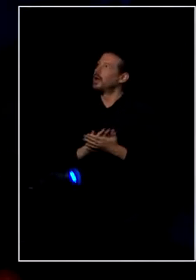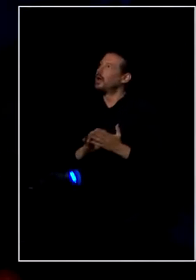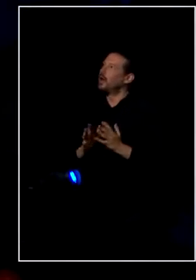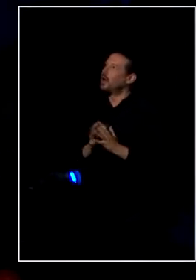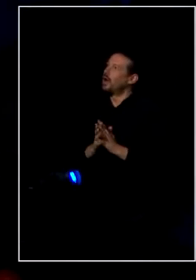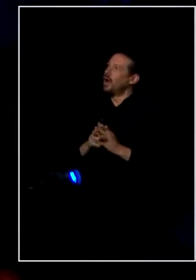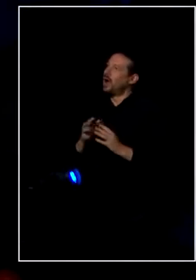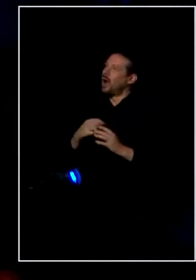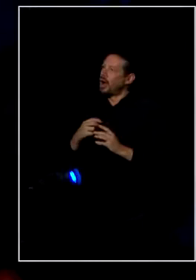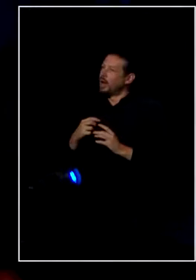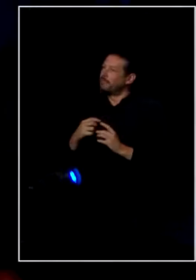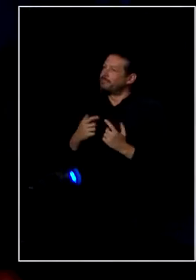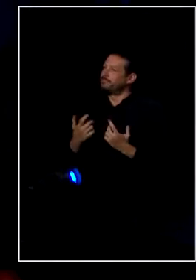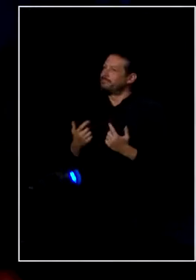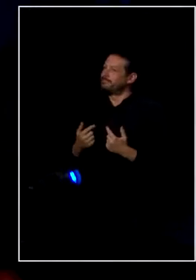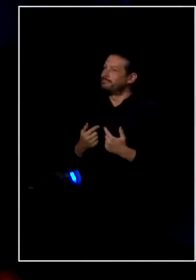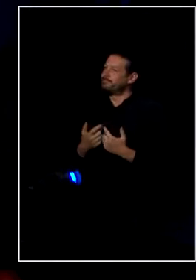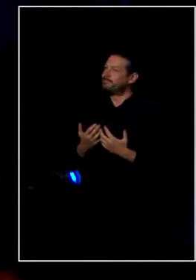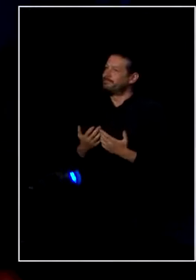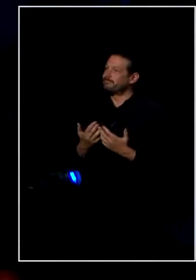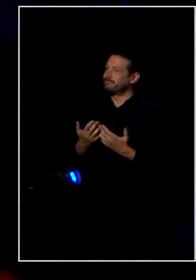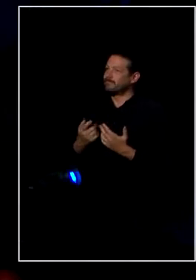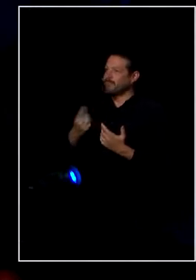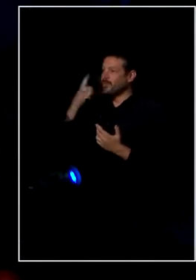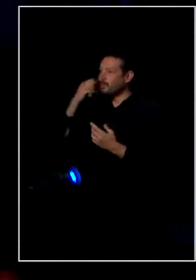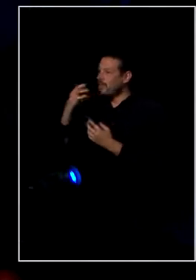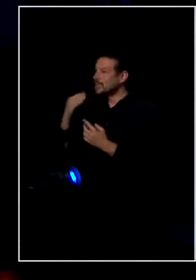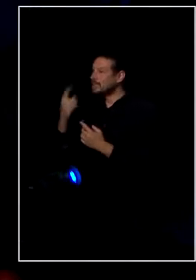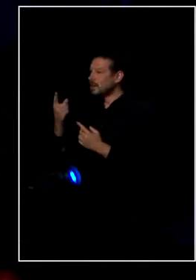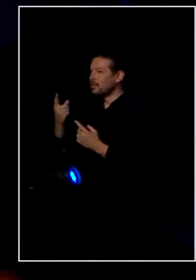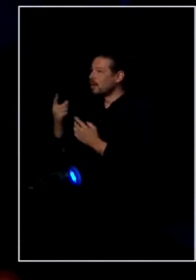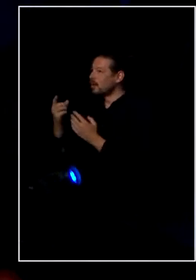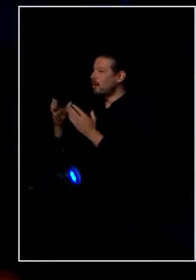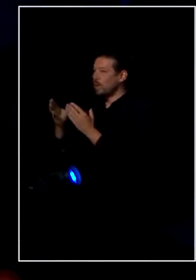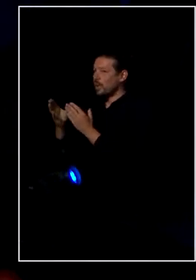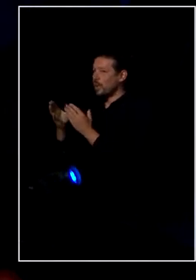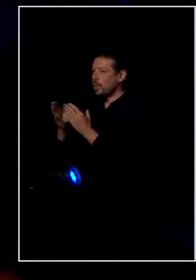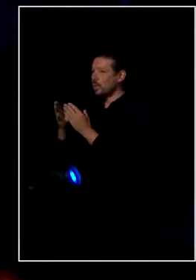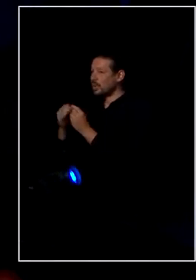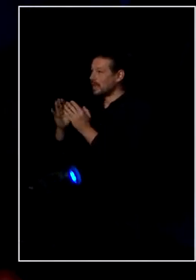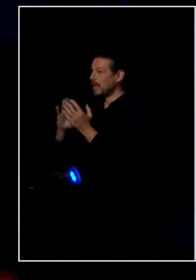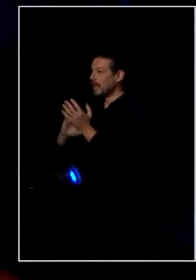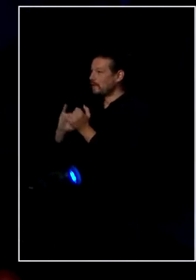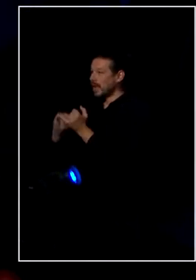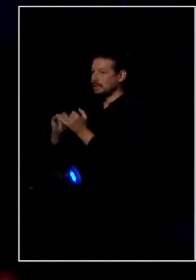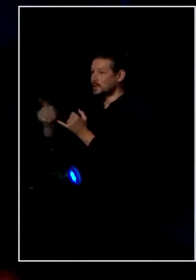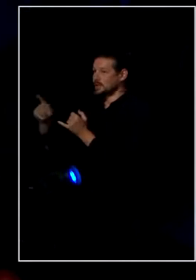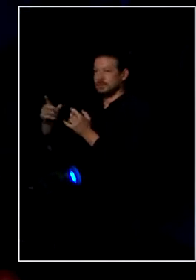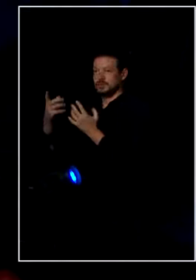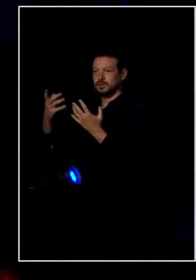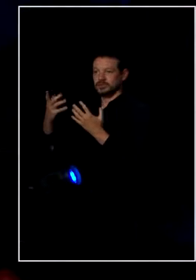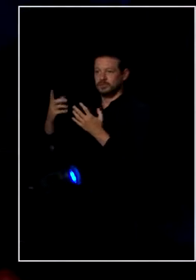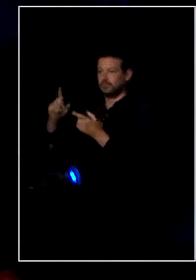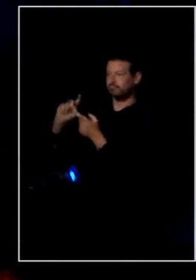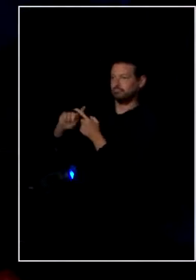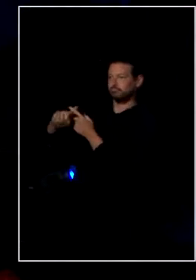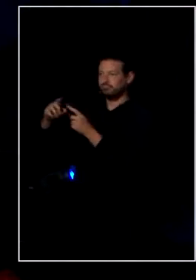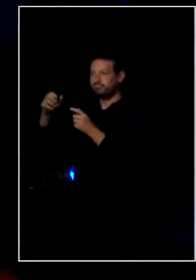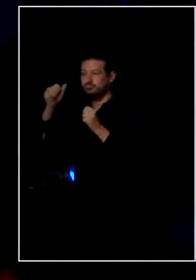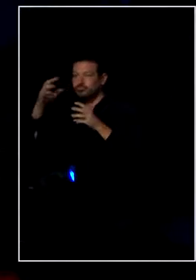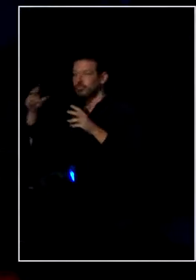find somebody that has multiple sclerosis that stays in the public eye.